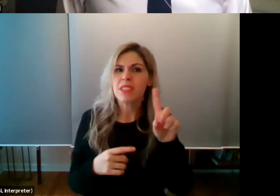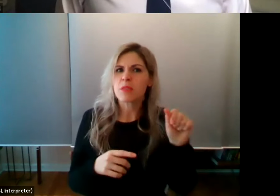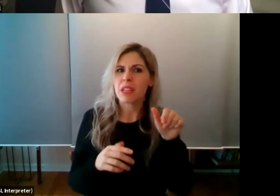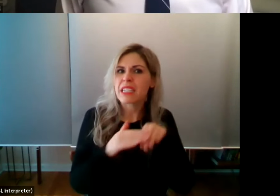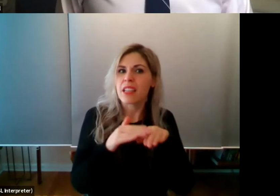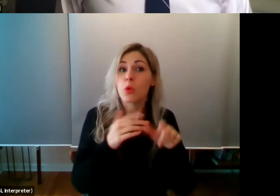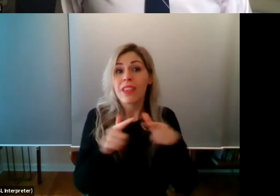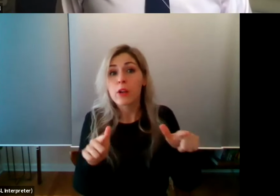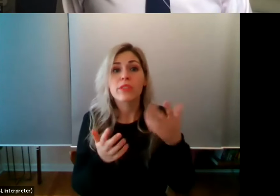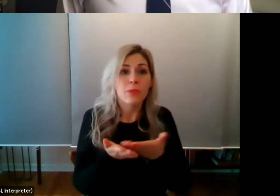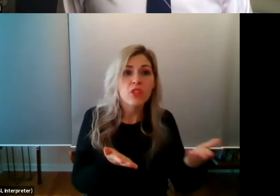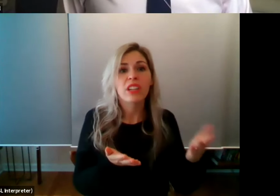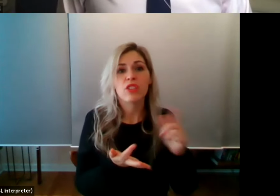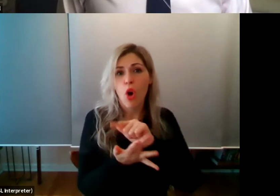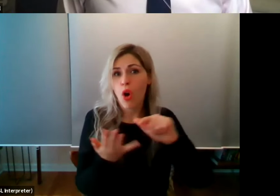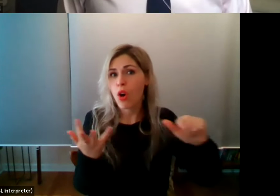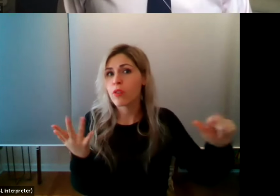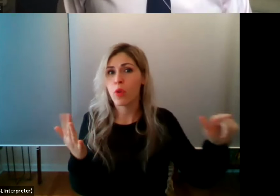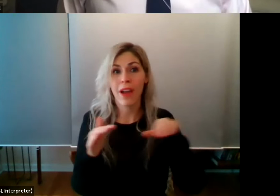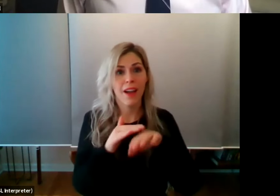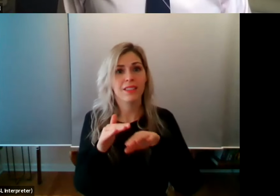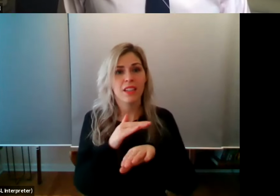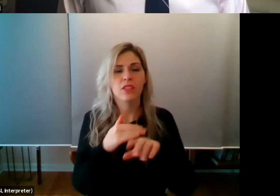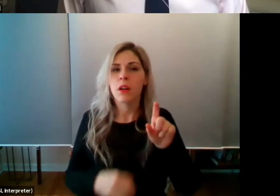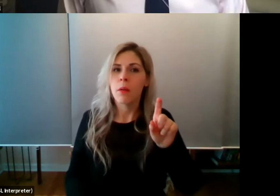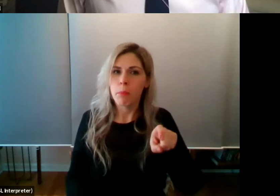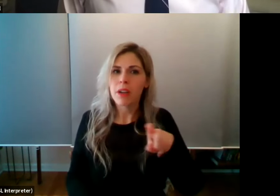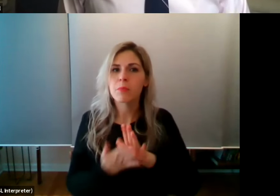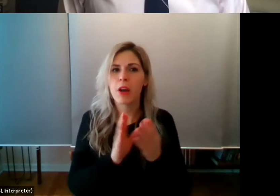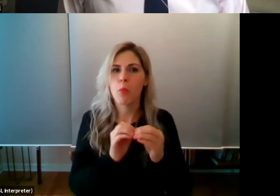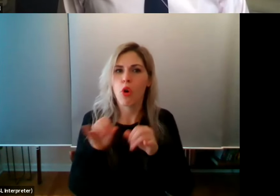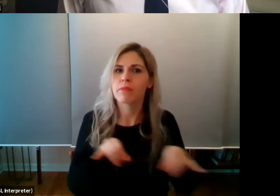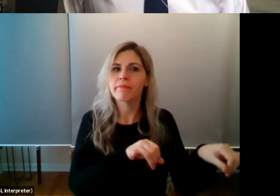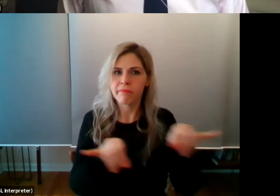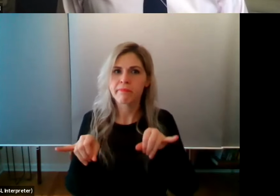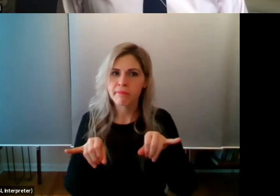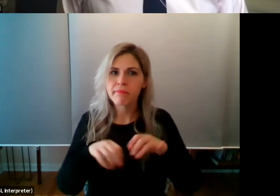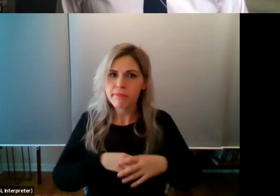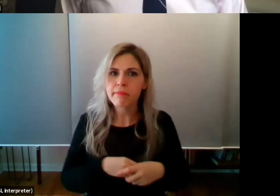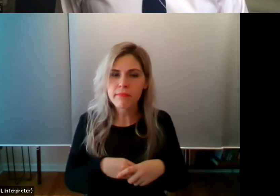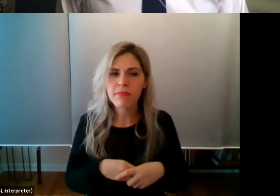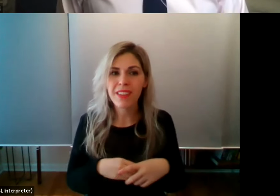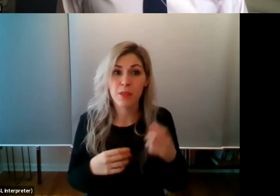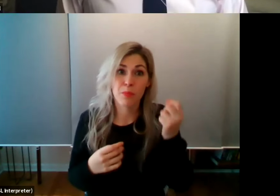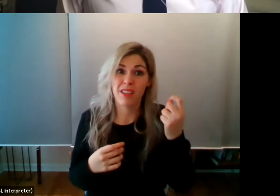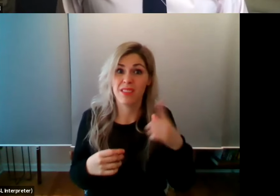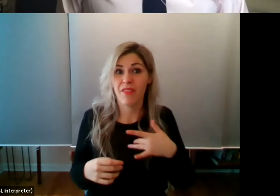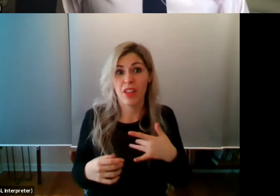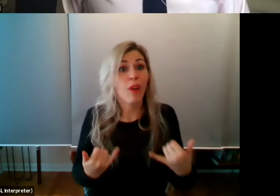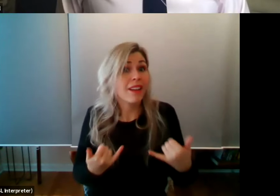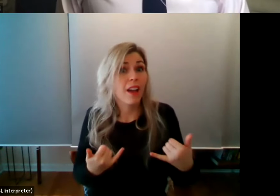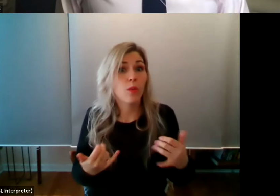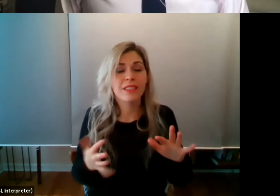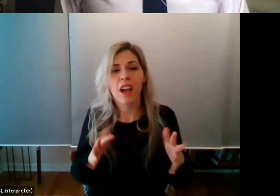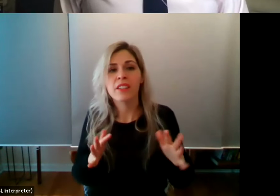language materials and things like that need to be much more normalized, because I think as it stands, it's kind